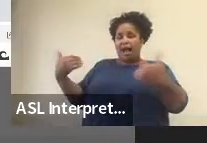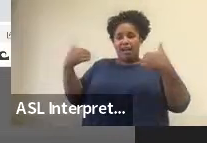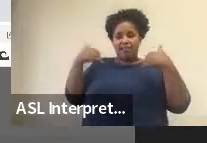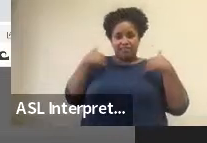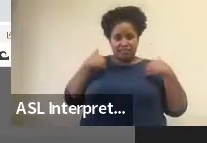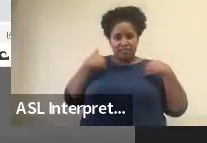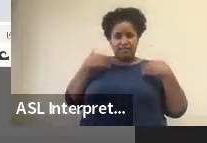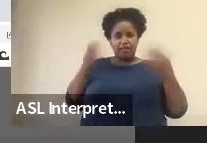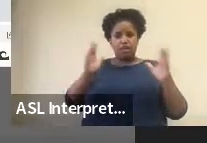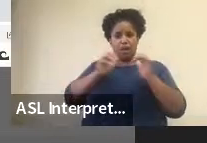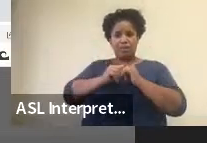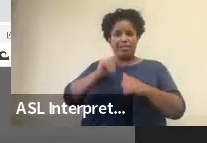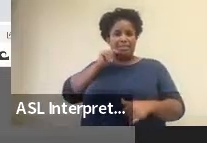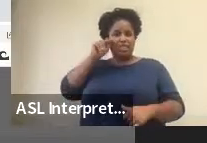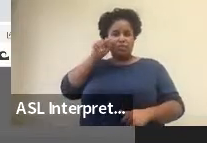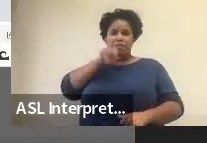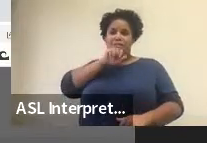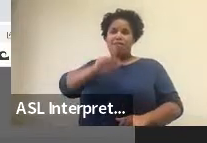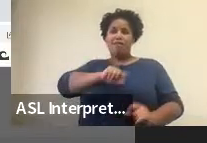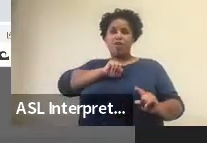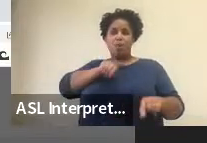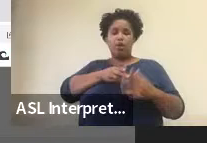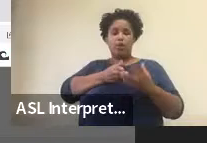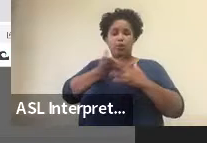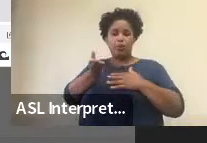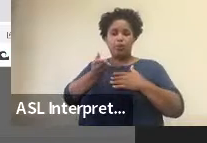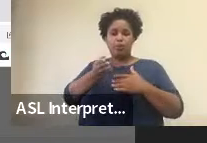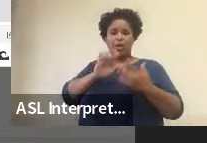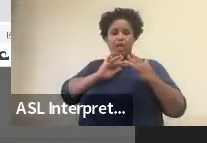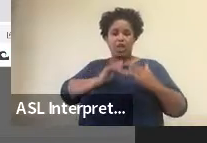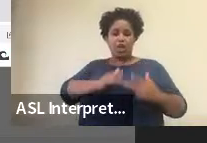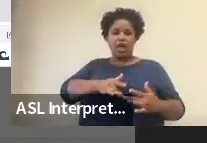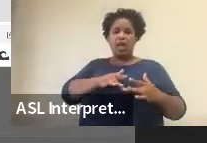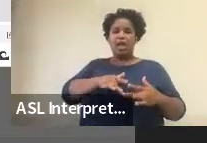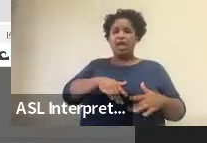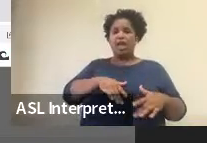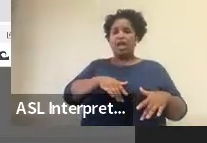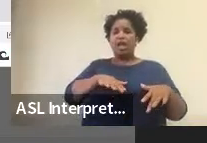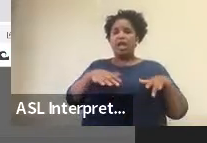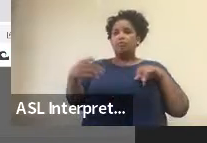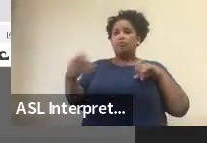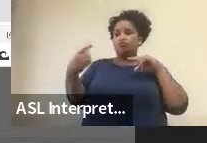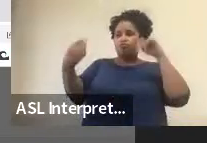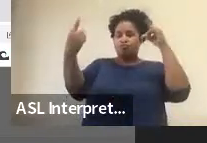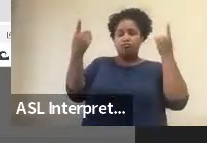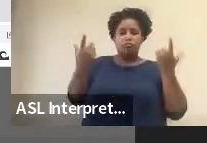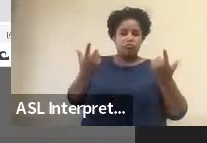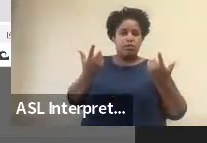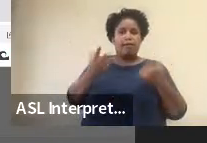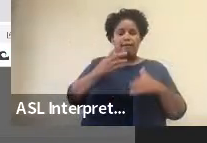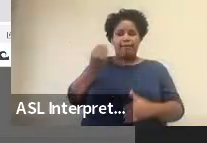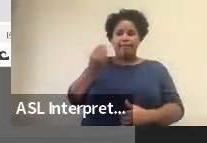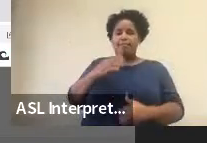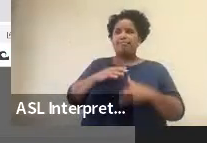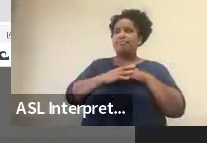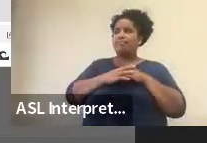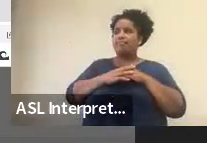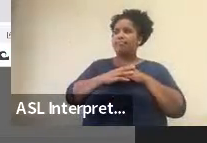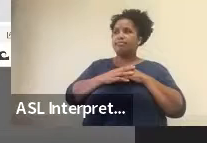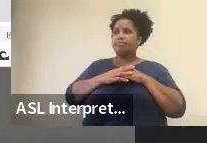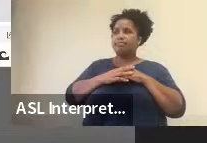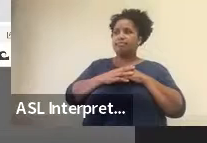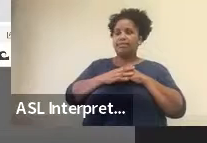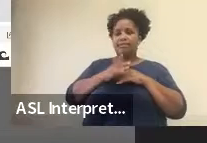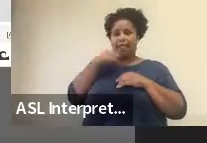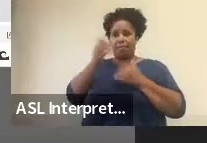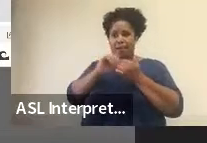the teenagers who love going through the internet and doing messaging, and also